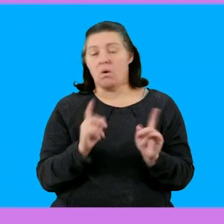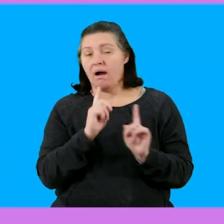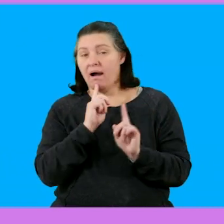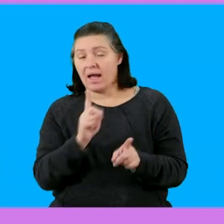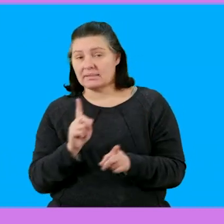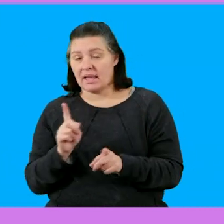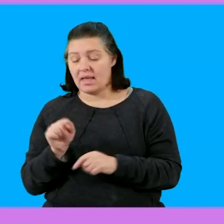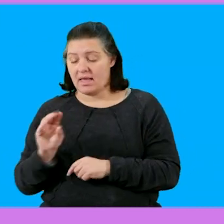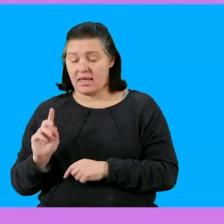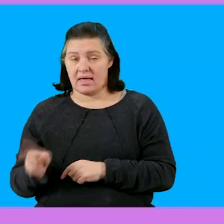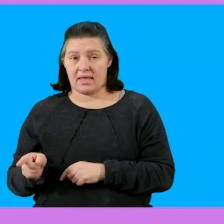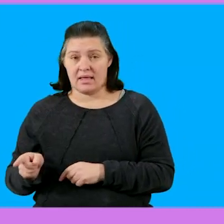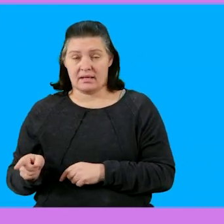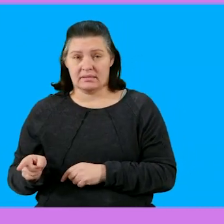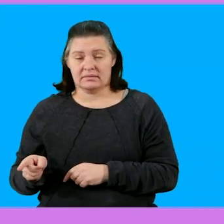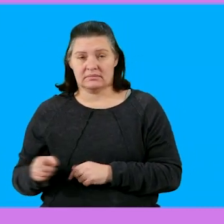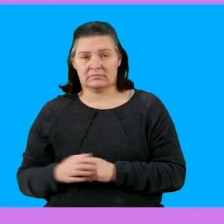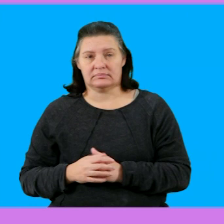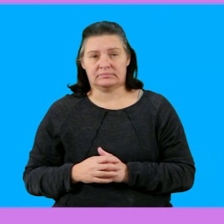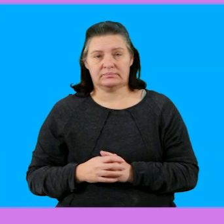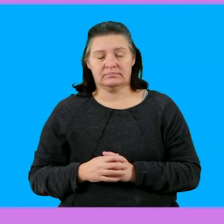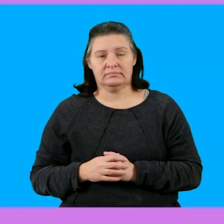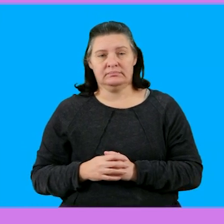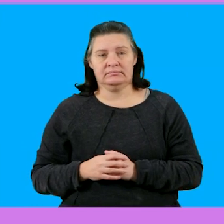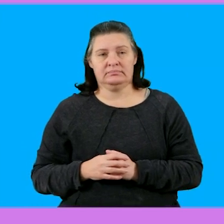so